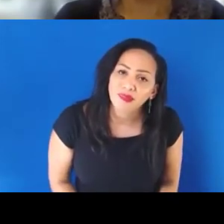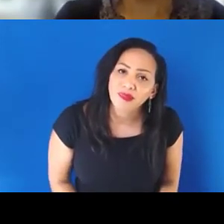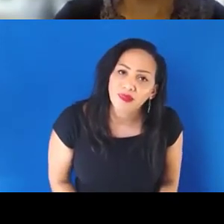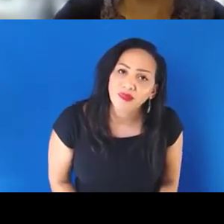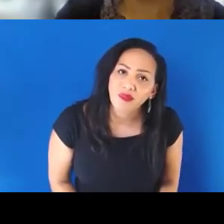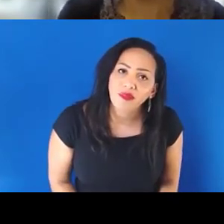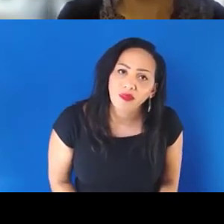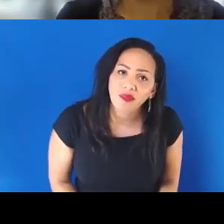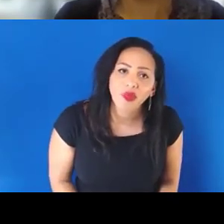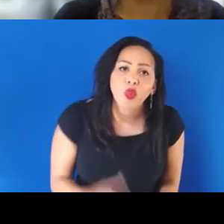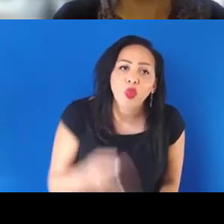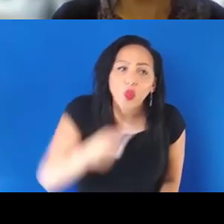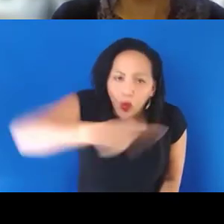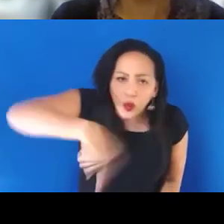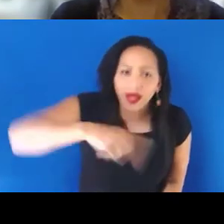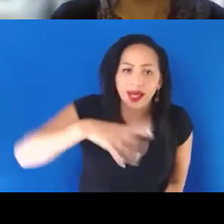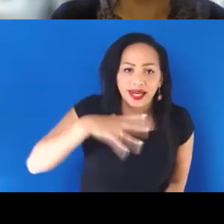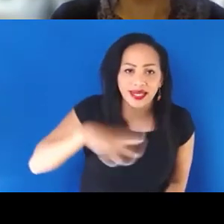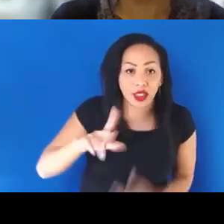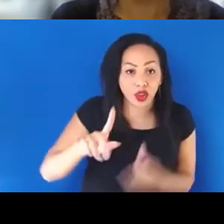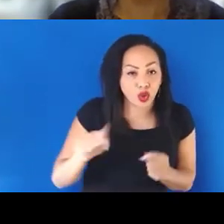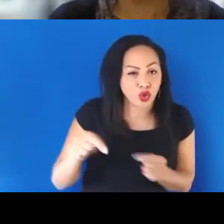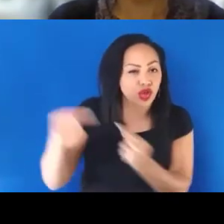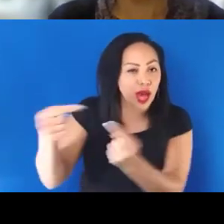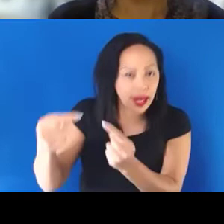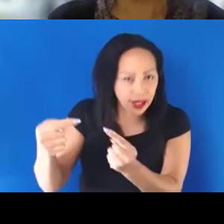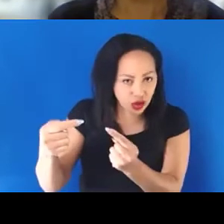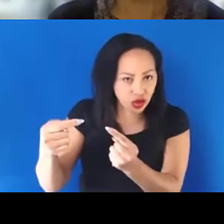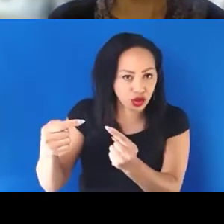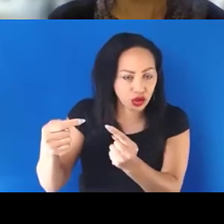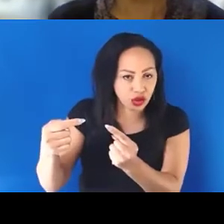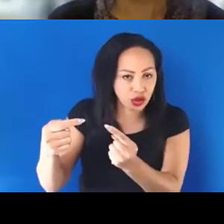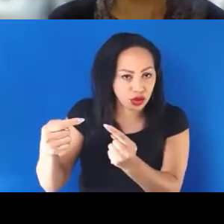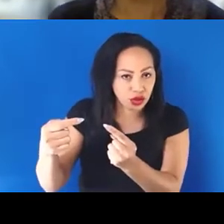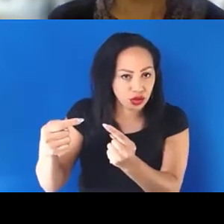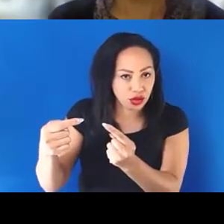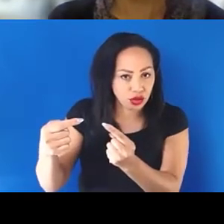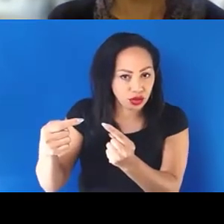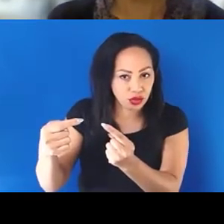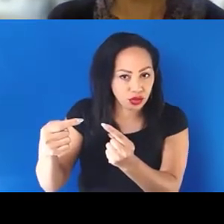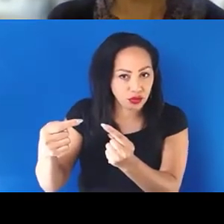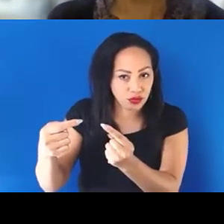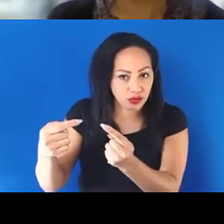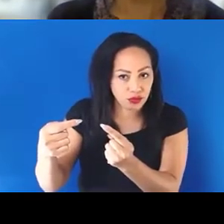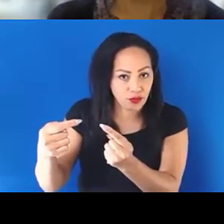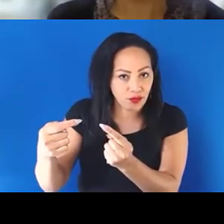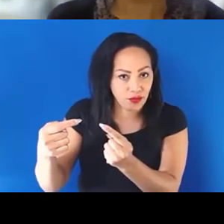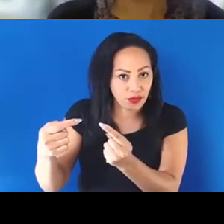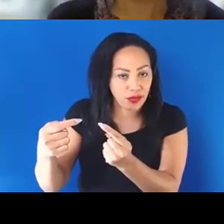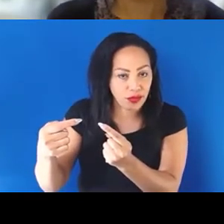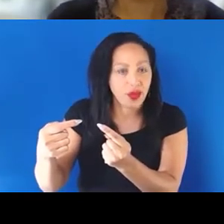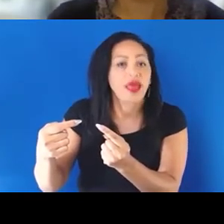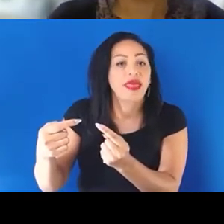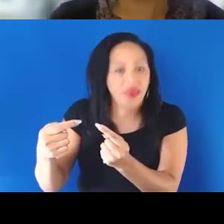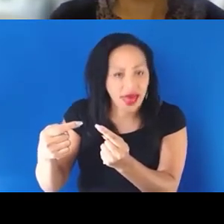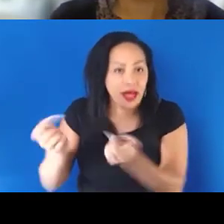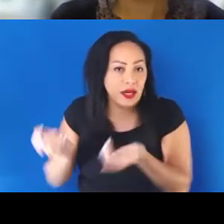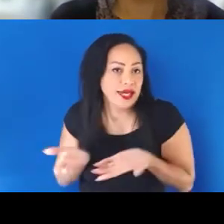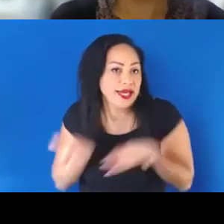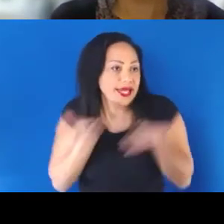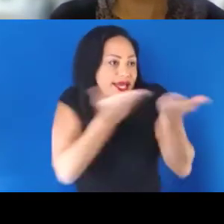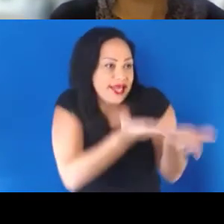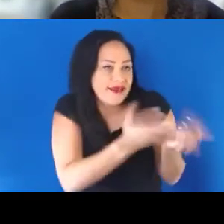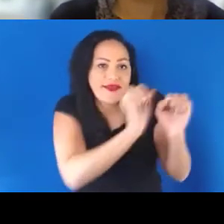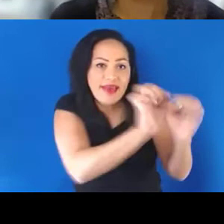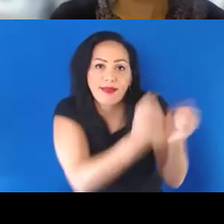to challenge on behalf of somebody has to move to people challenging themselves. This is one